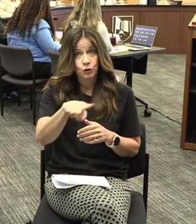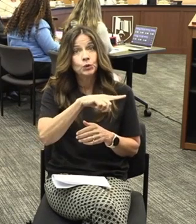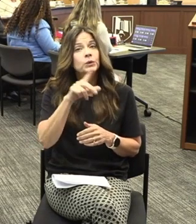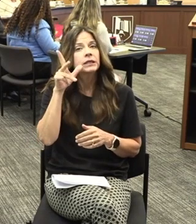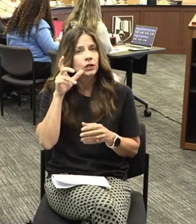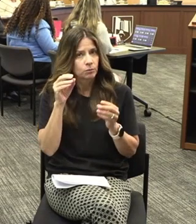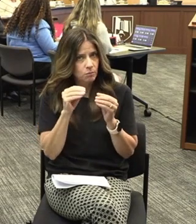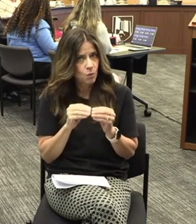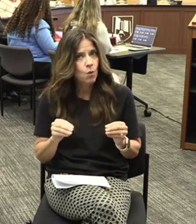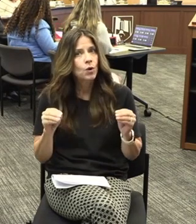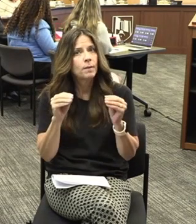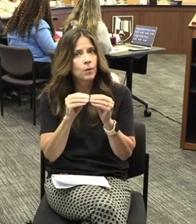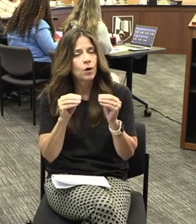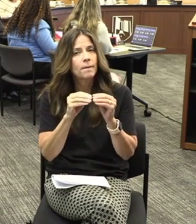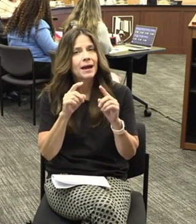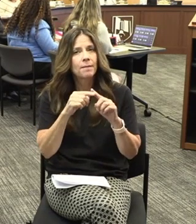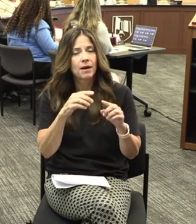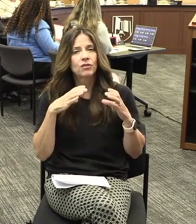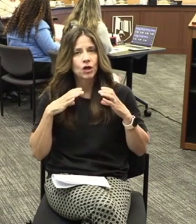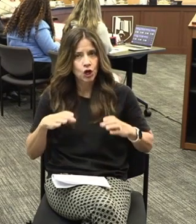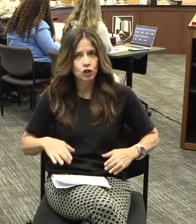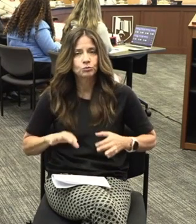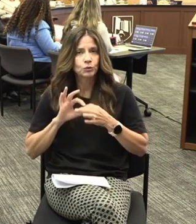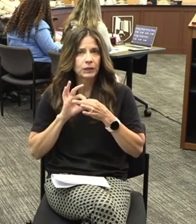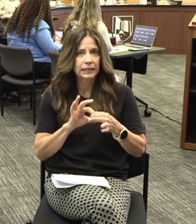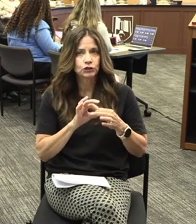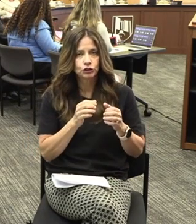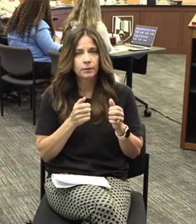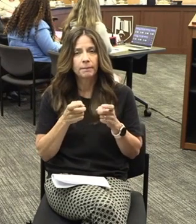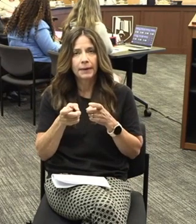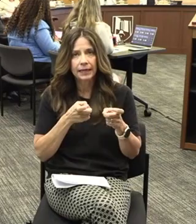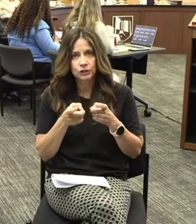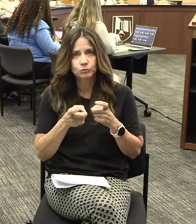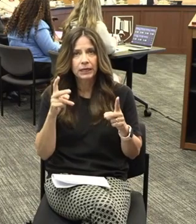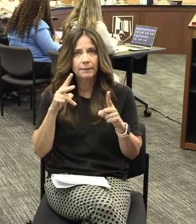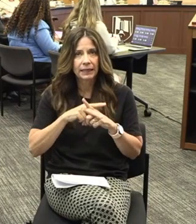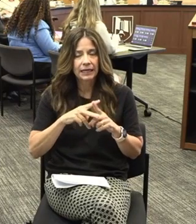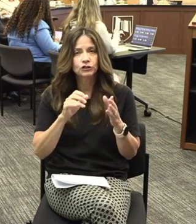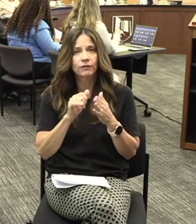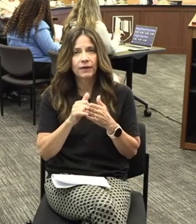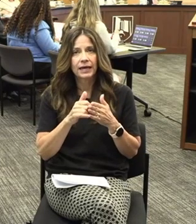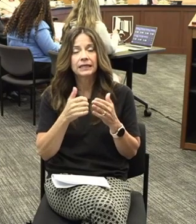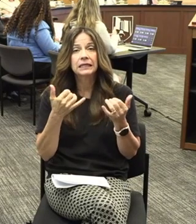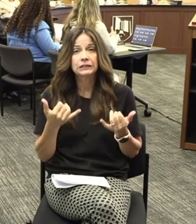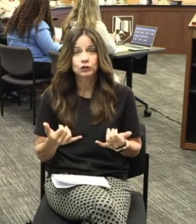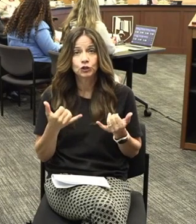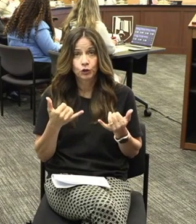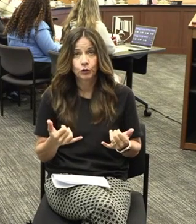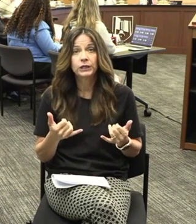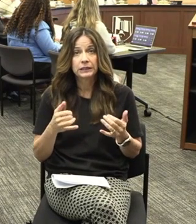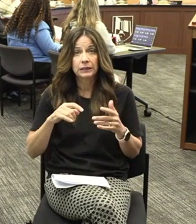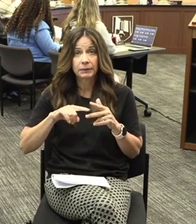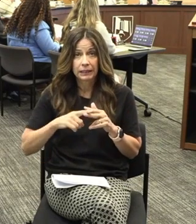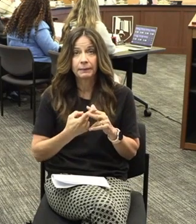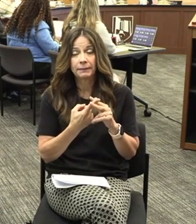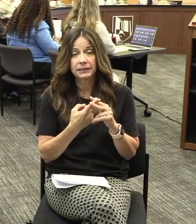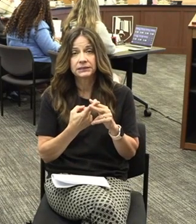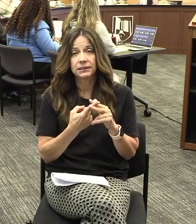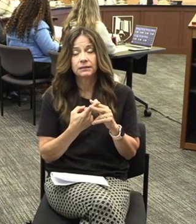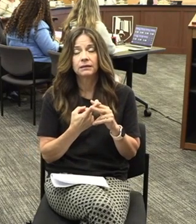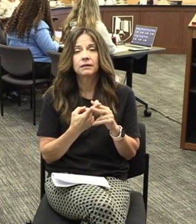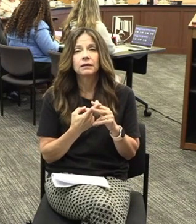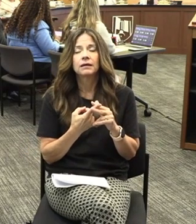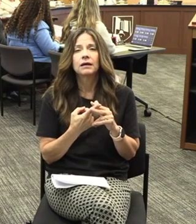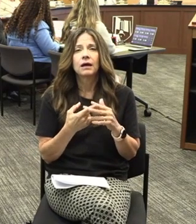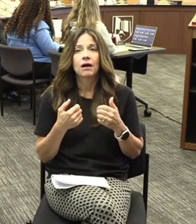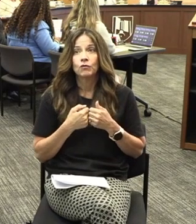more about the customer relationship management application that is currently being implemented. Full